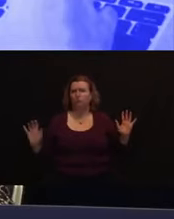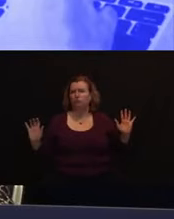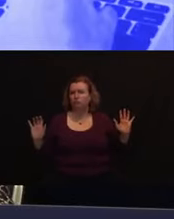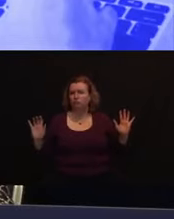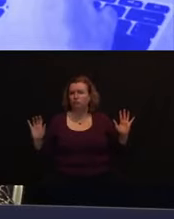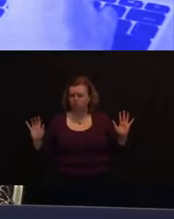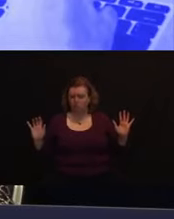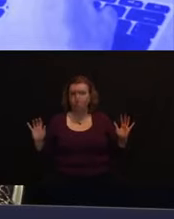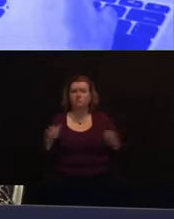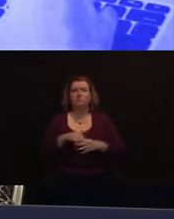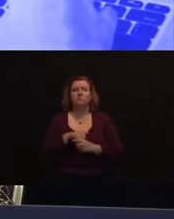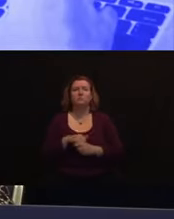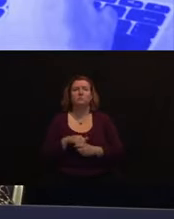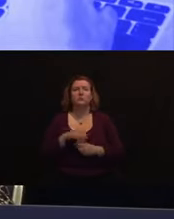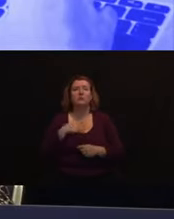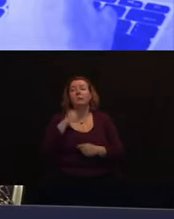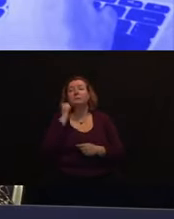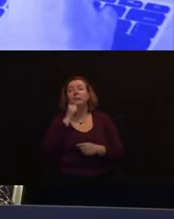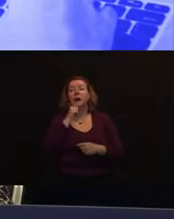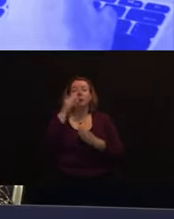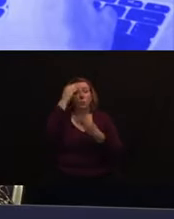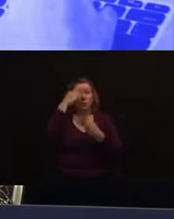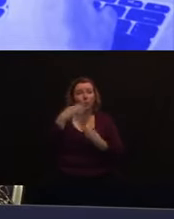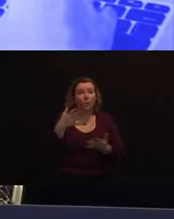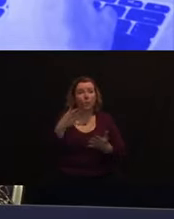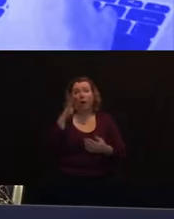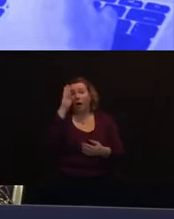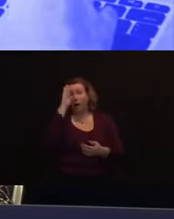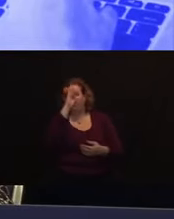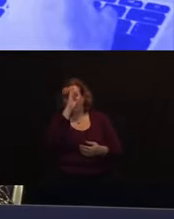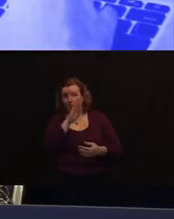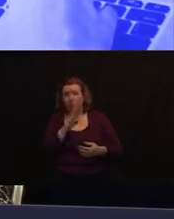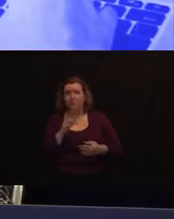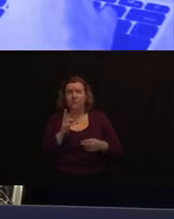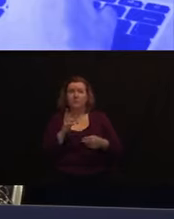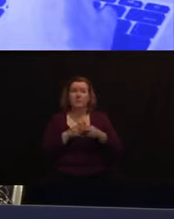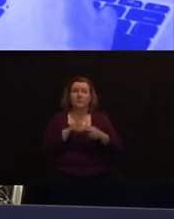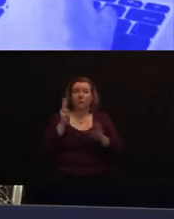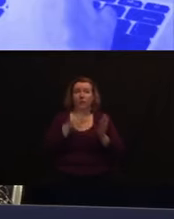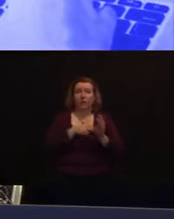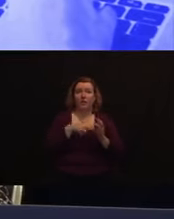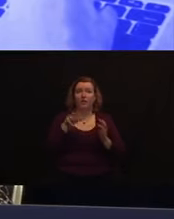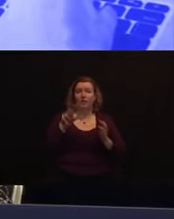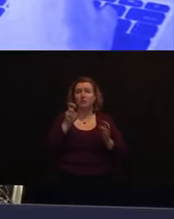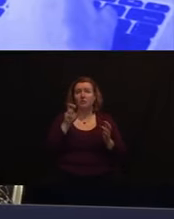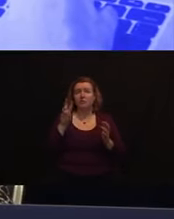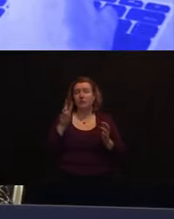Moving on to my daily report, as the governor shared, our hospitals have reported 2,363 hospitalizations